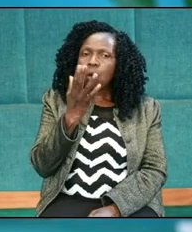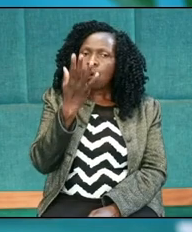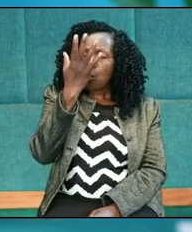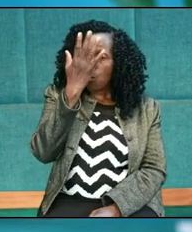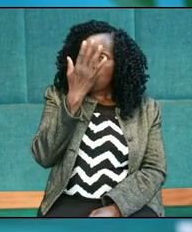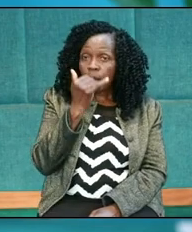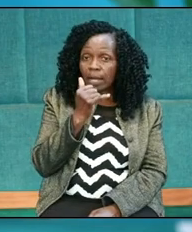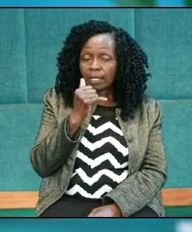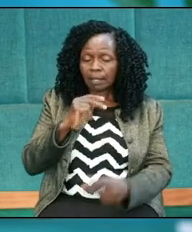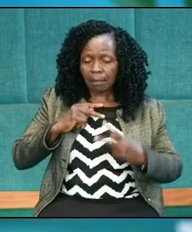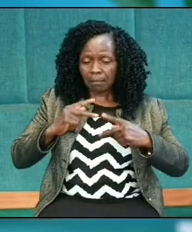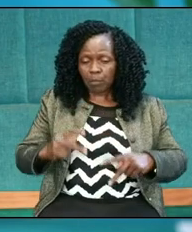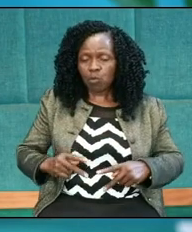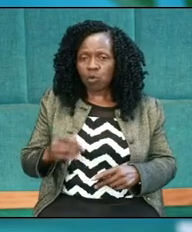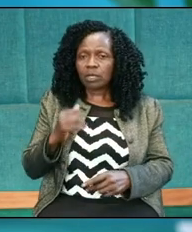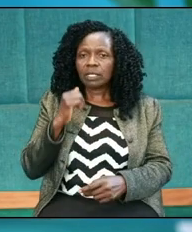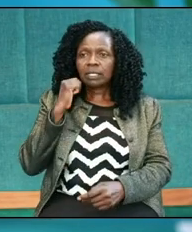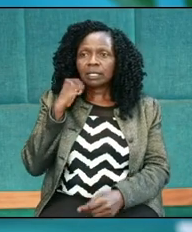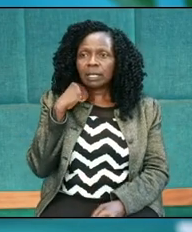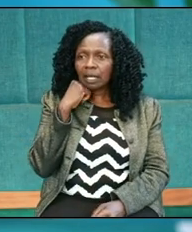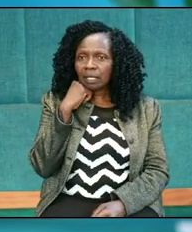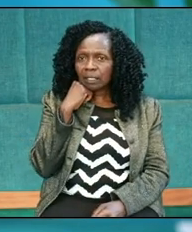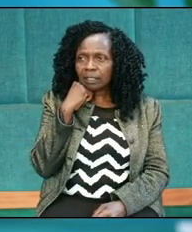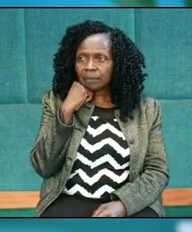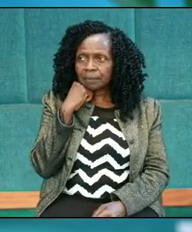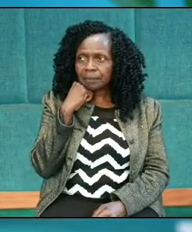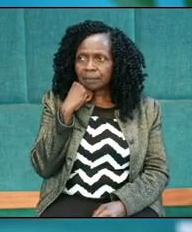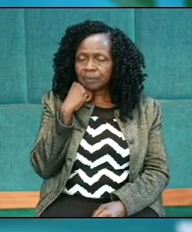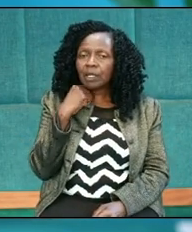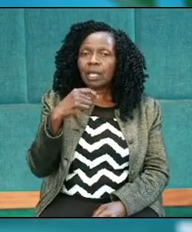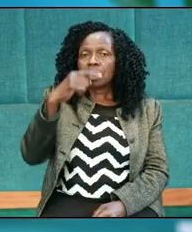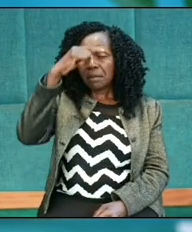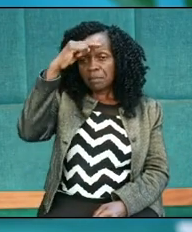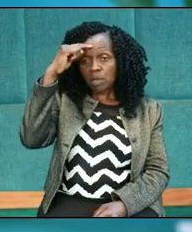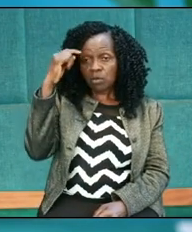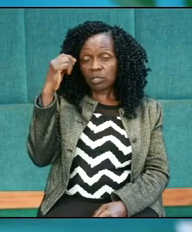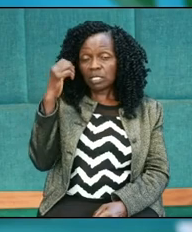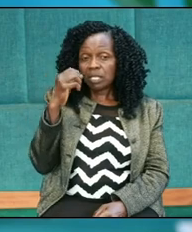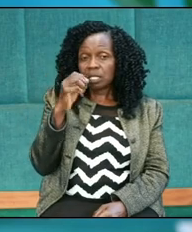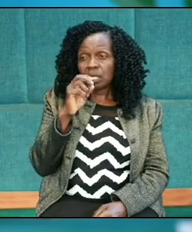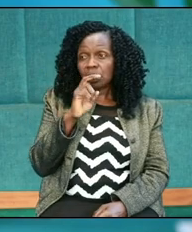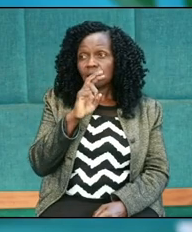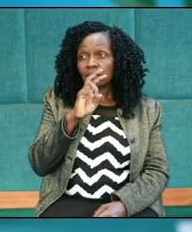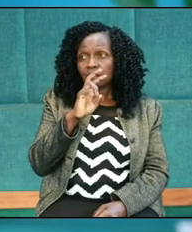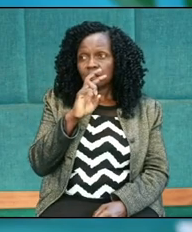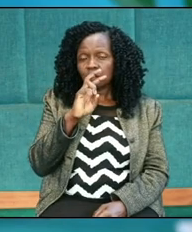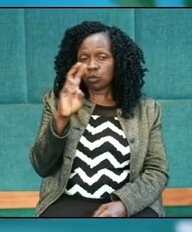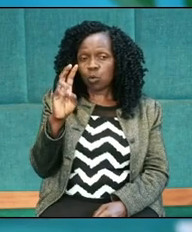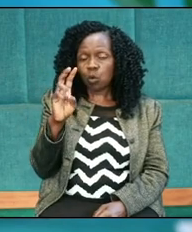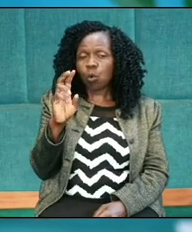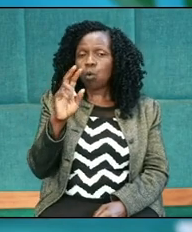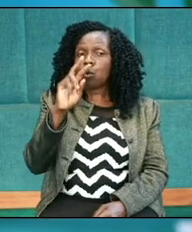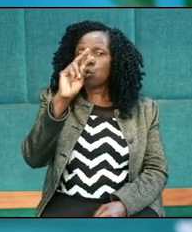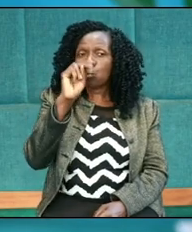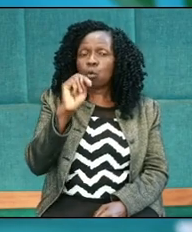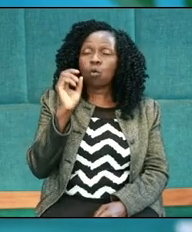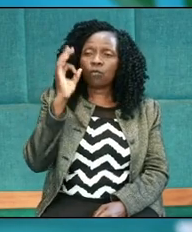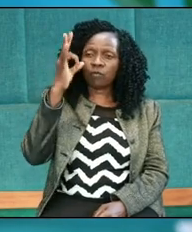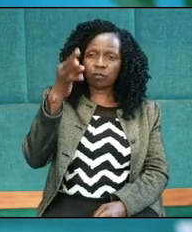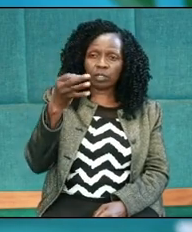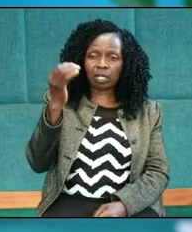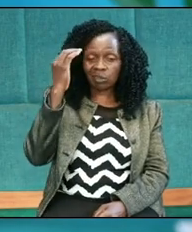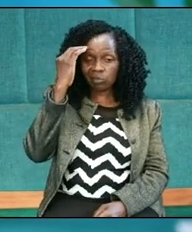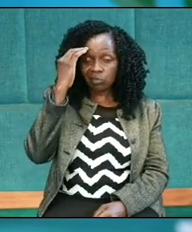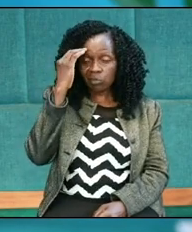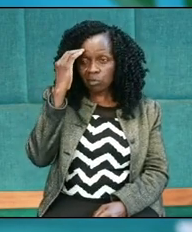why the people died, as I said, for HIV AIDS is because they saw no future. They knew